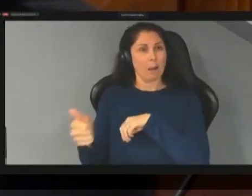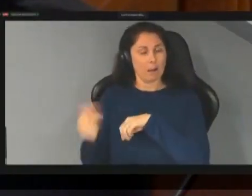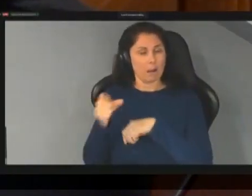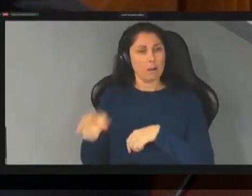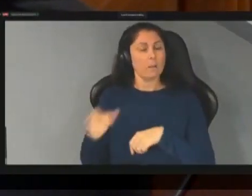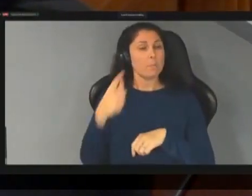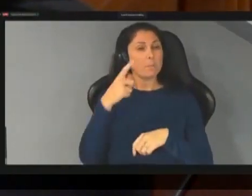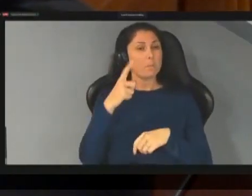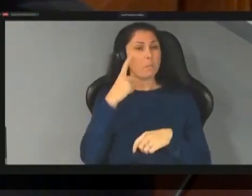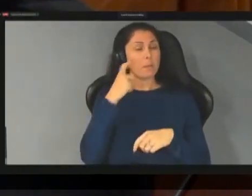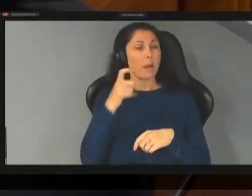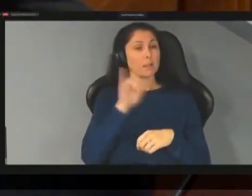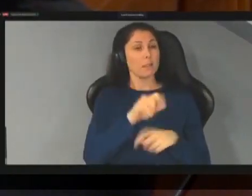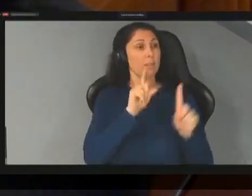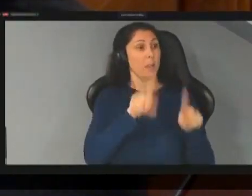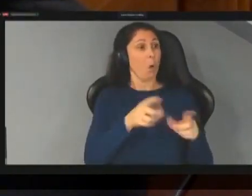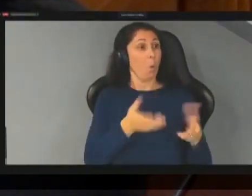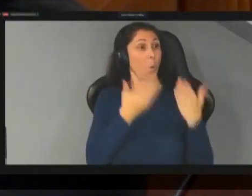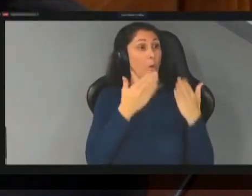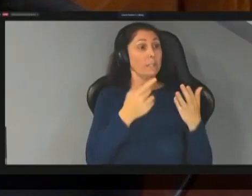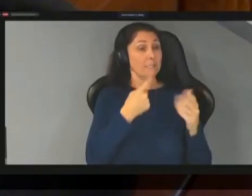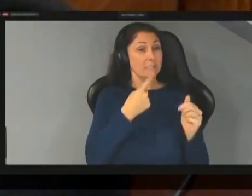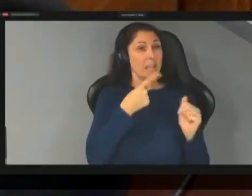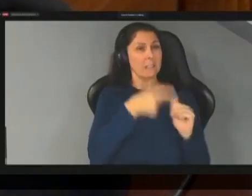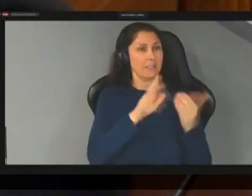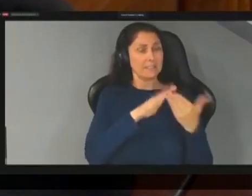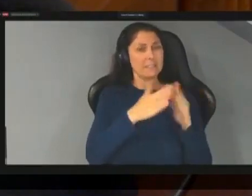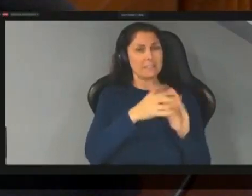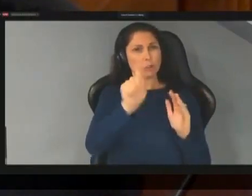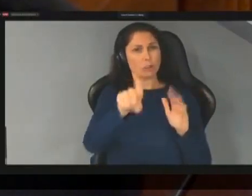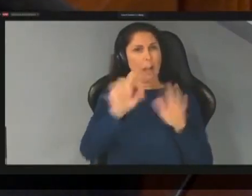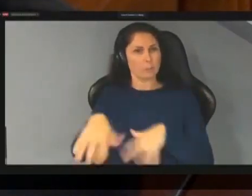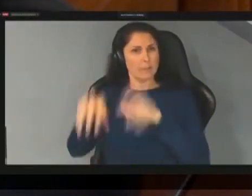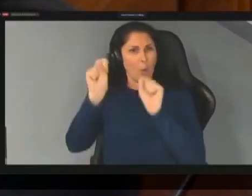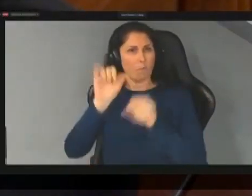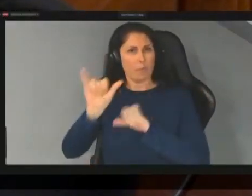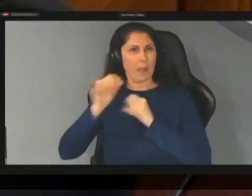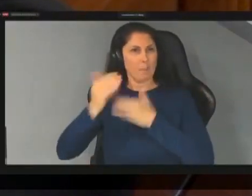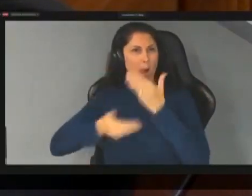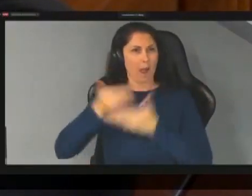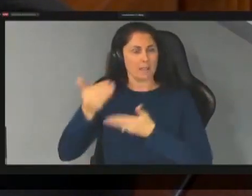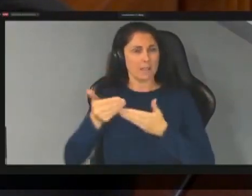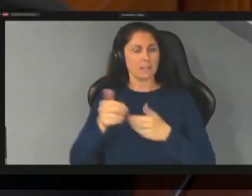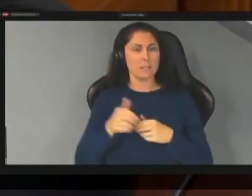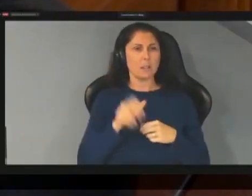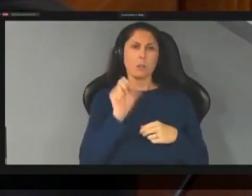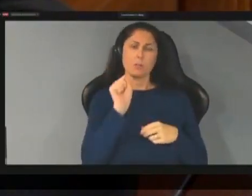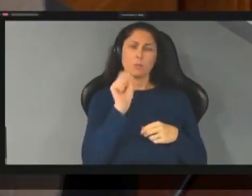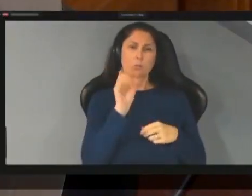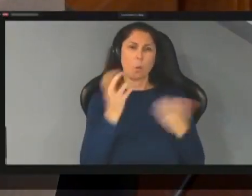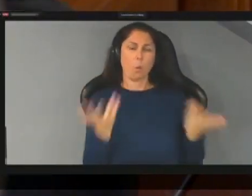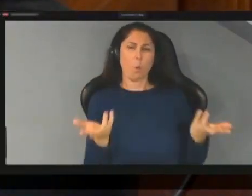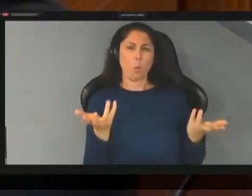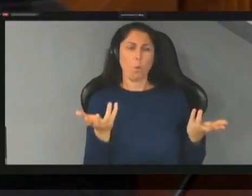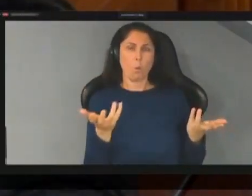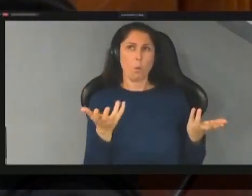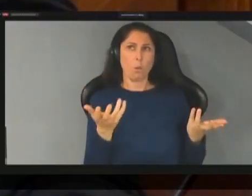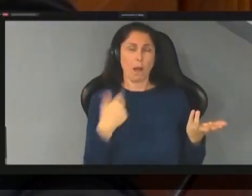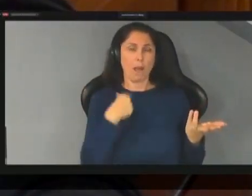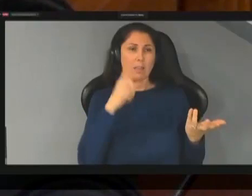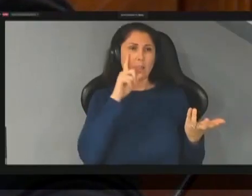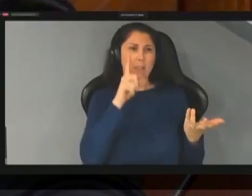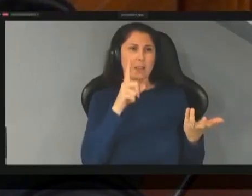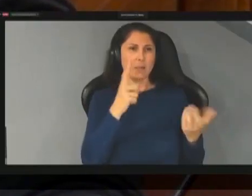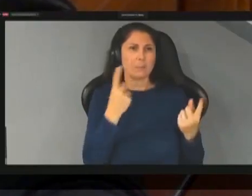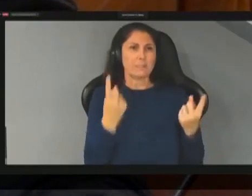because the ordinance says that the city shall take over the process. And so I think that there's definitely something,